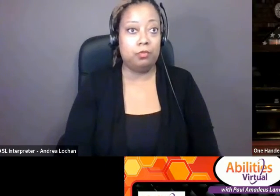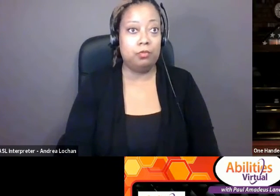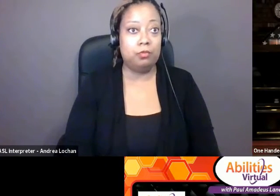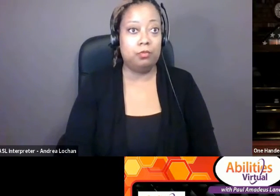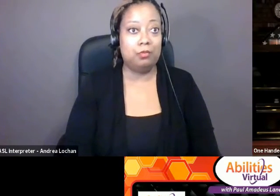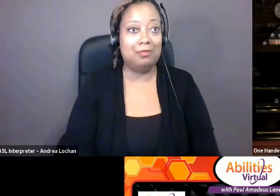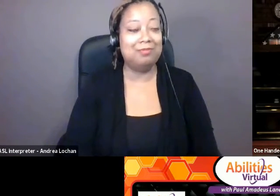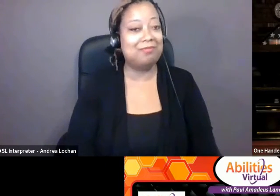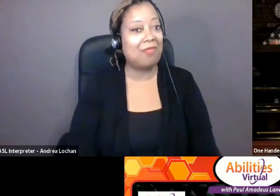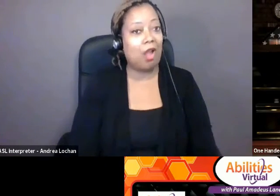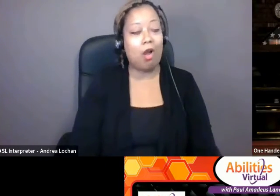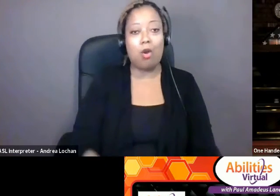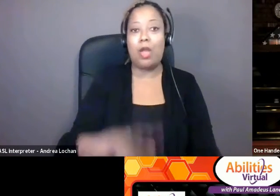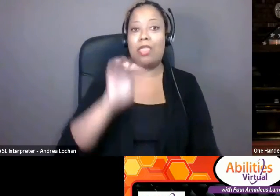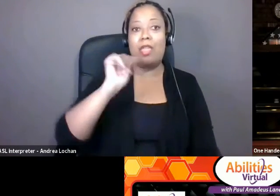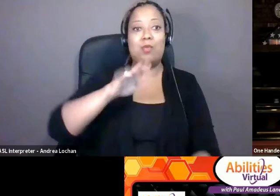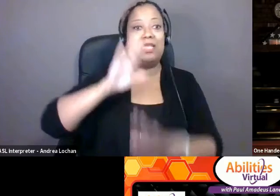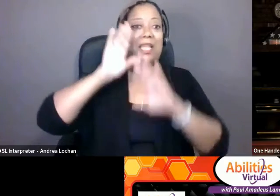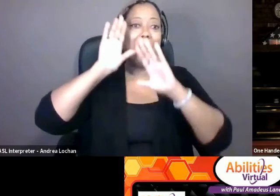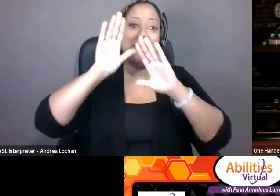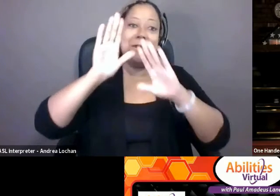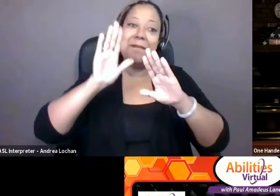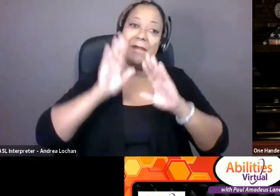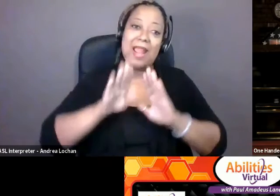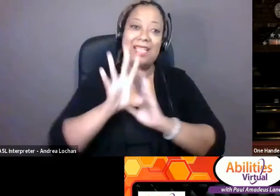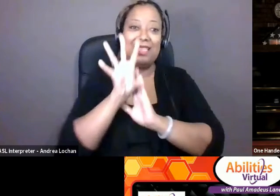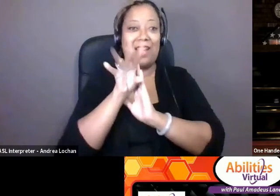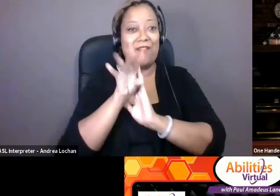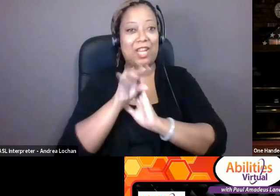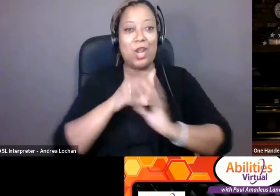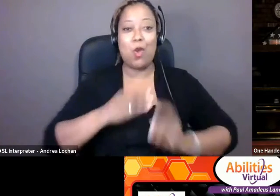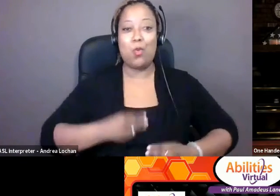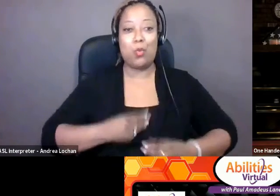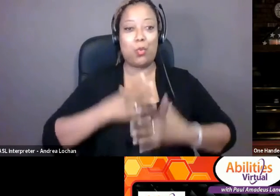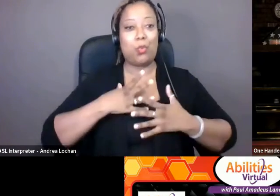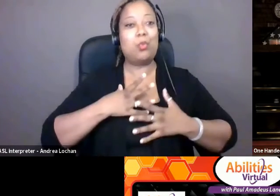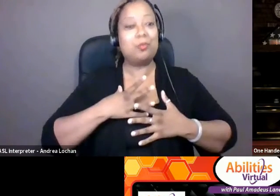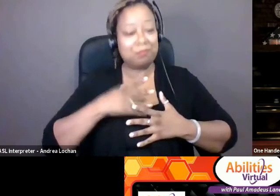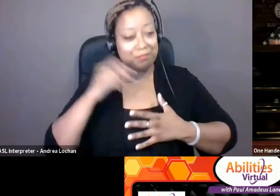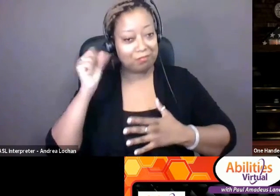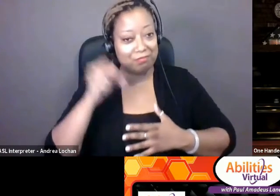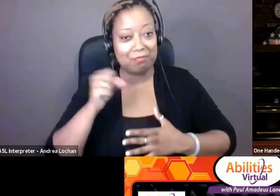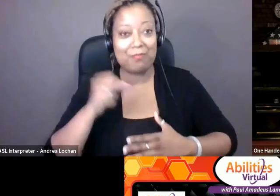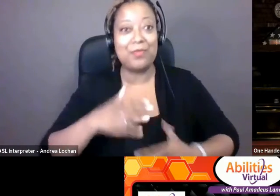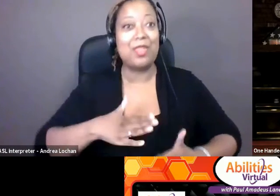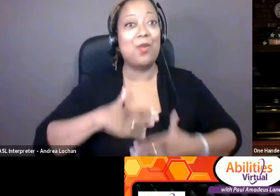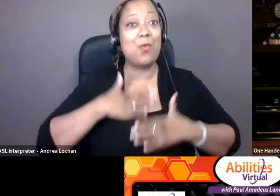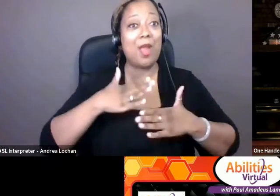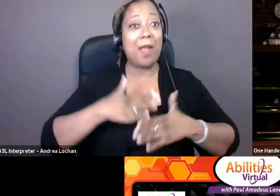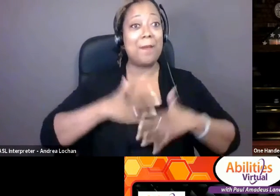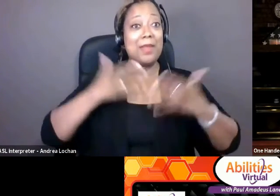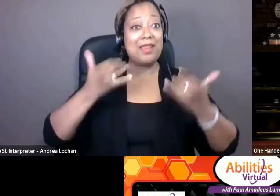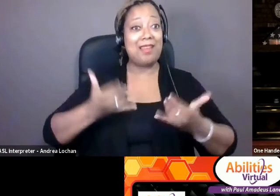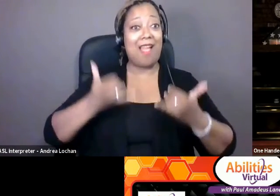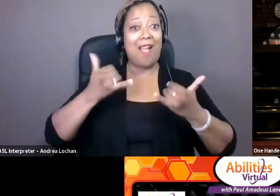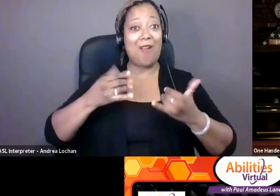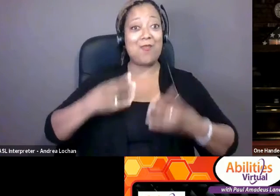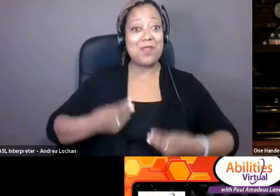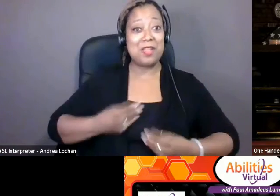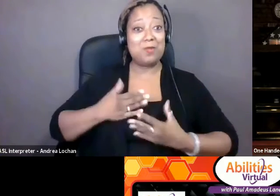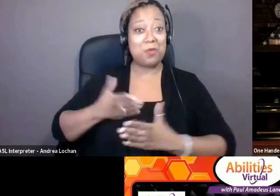Wasn't that an amazing video? Inspirational. It really was. And we're so happy to have the